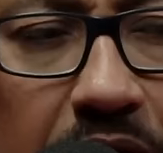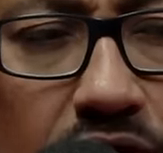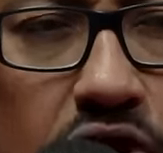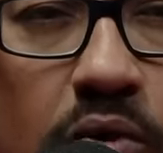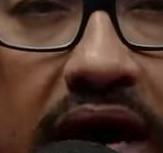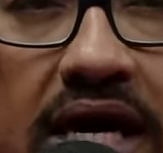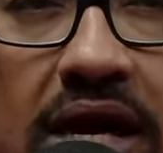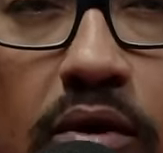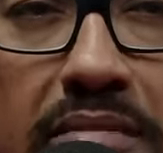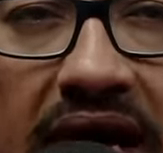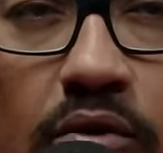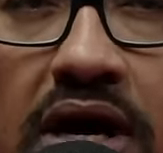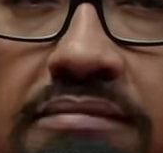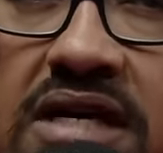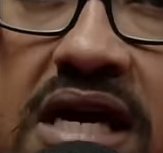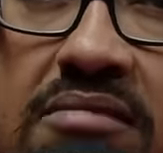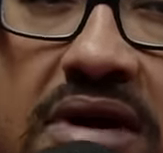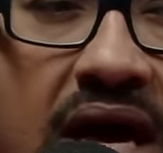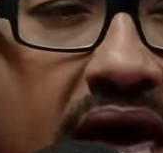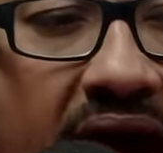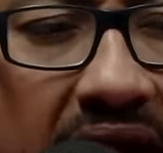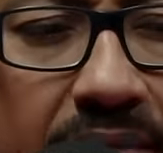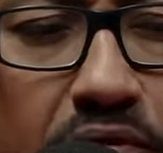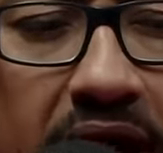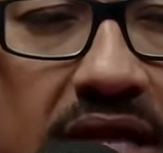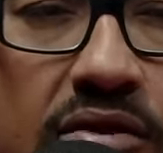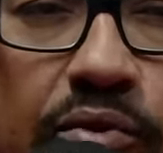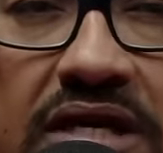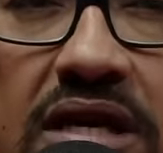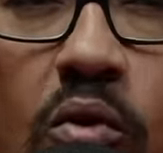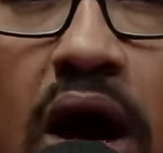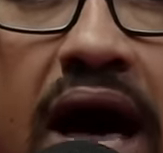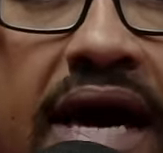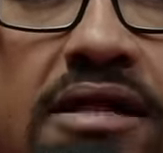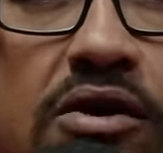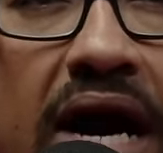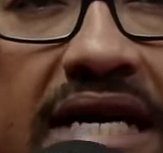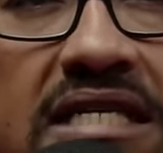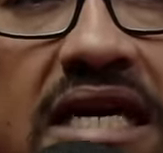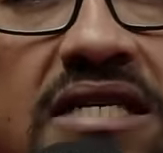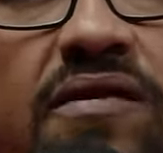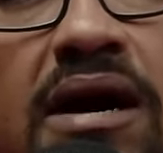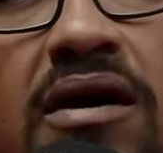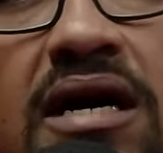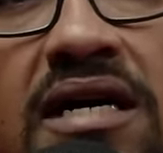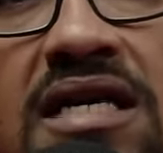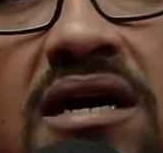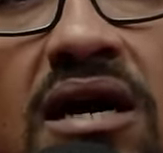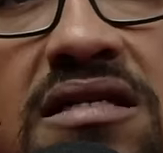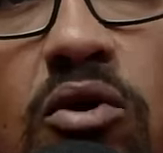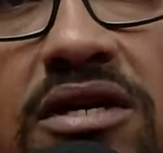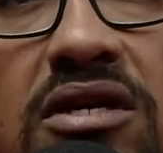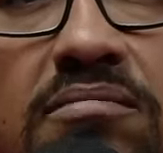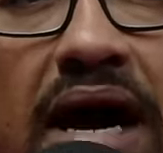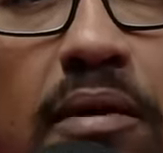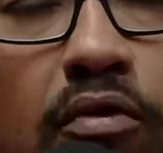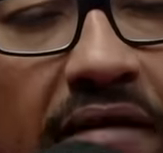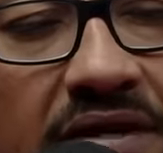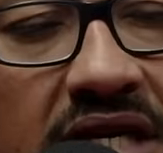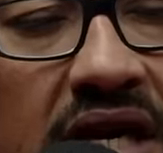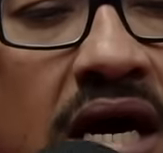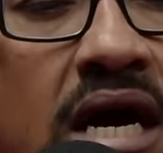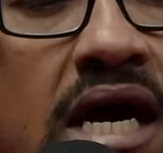by a spiritual awakening where many will come to him. And I pray that the reason why the United States of America is inconsequential in